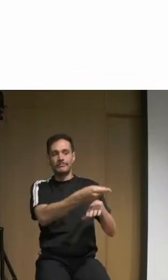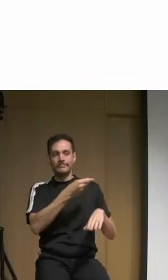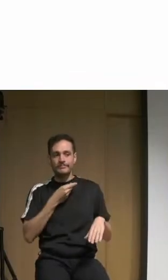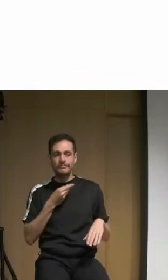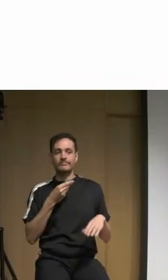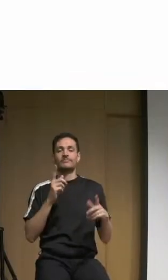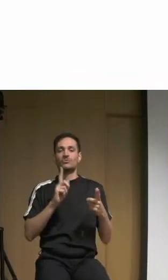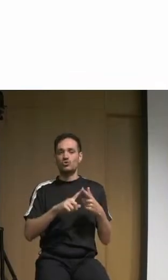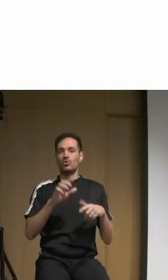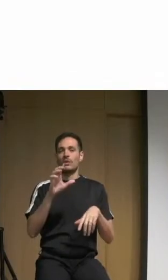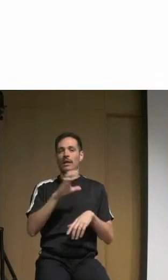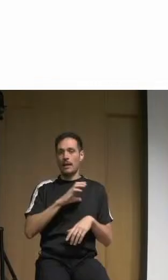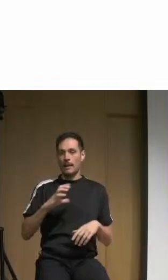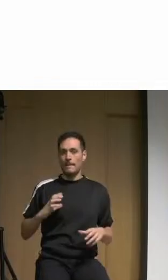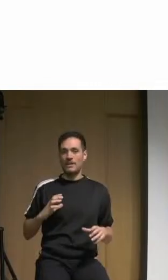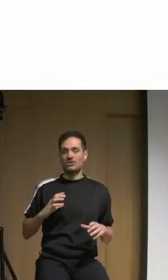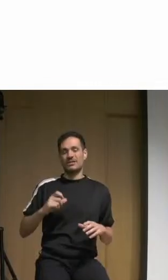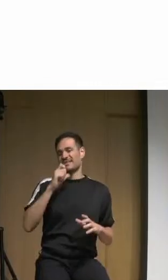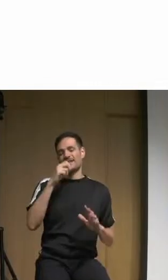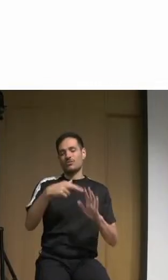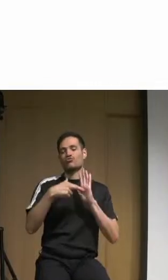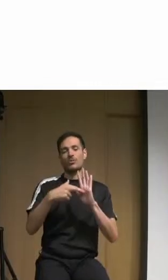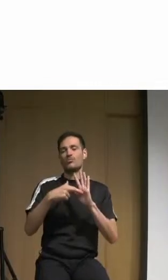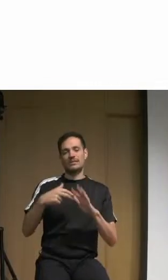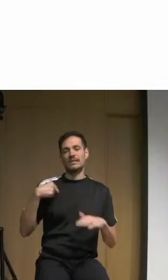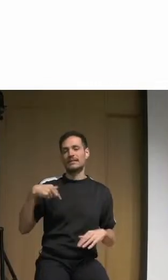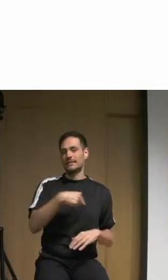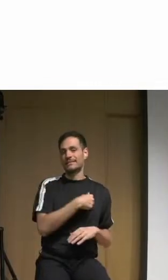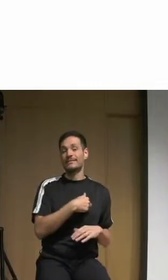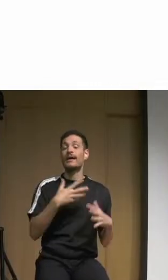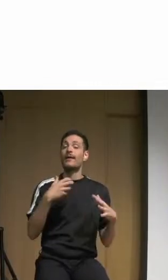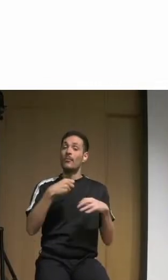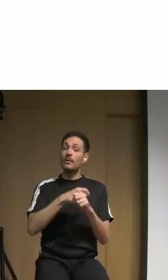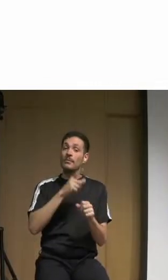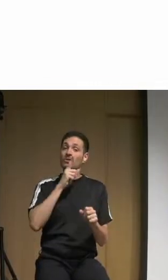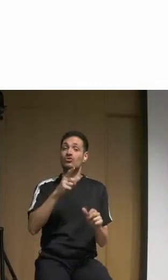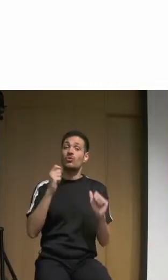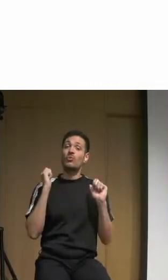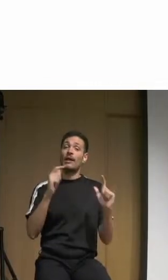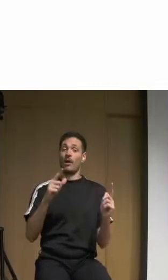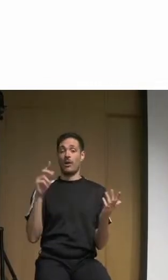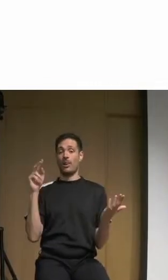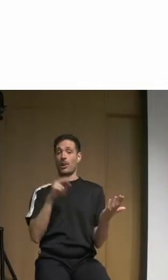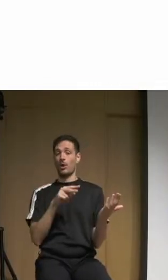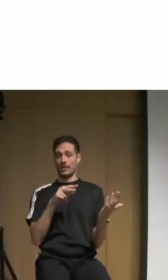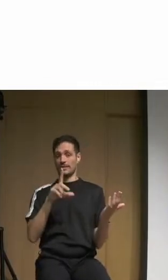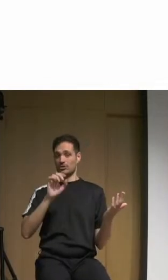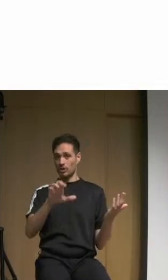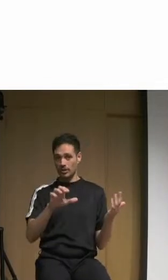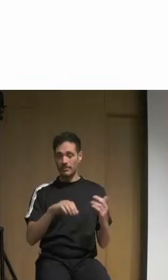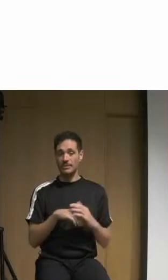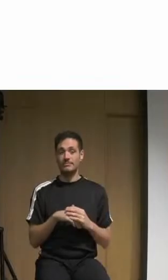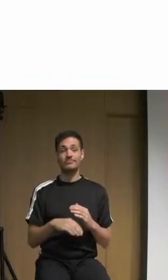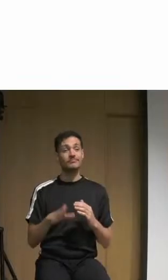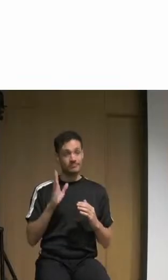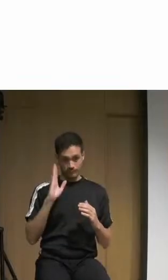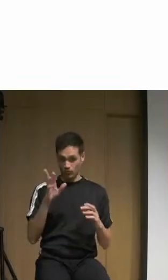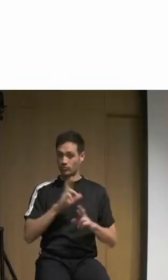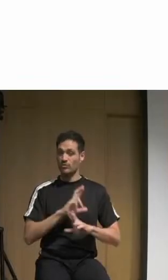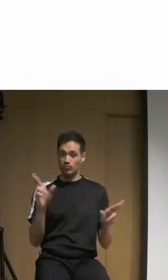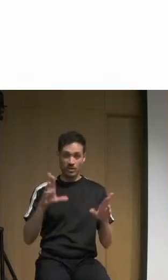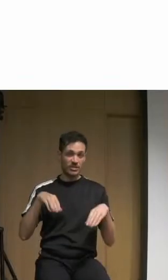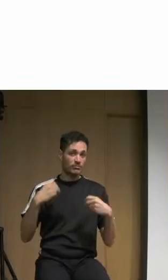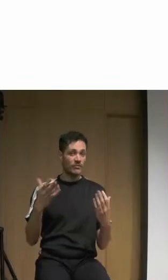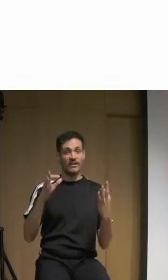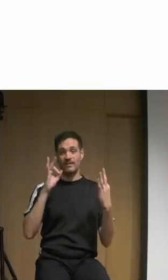commission. And so I want to make sure that we all look at the document. We said we'd have it ready by the 22nd, provide